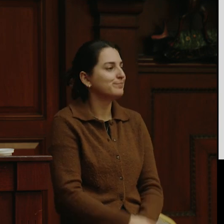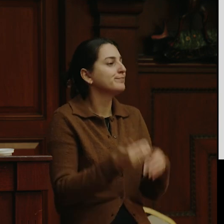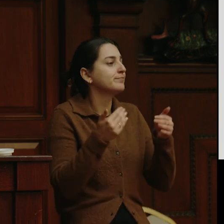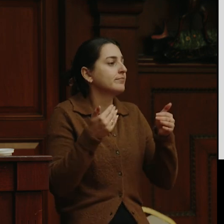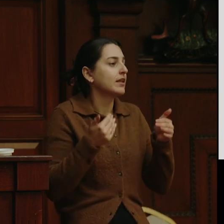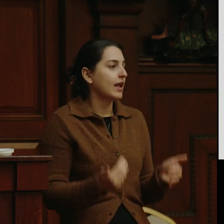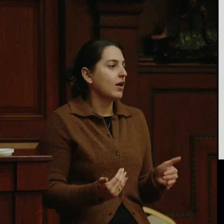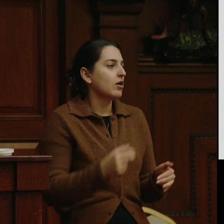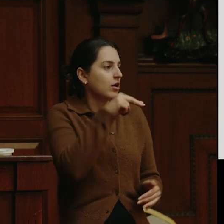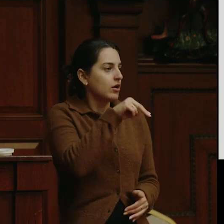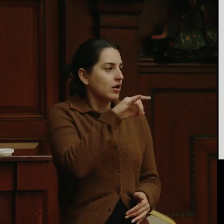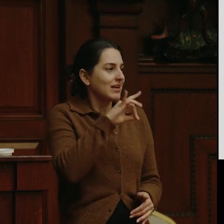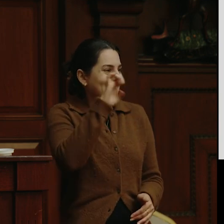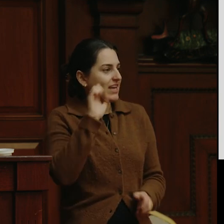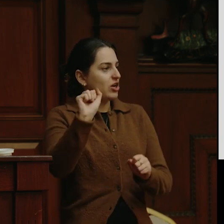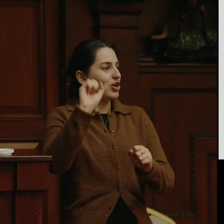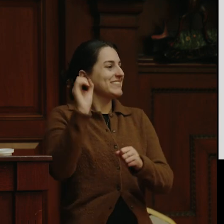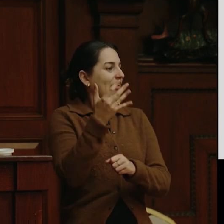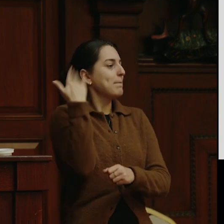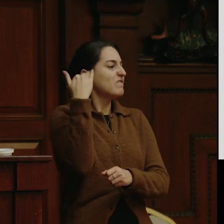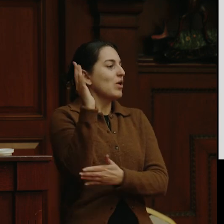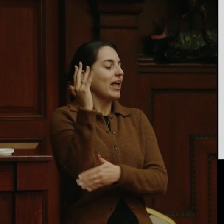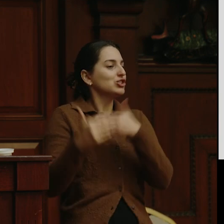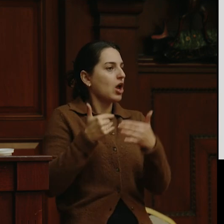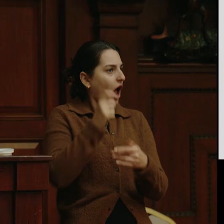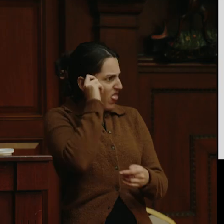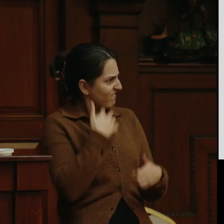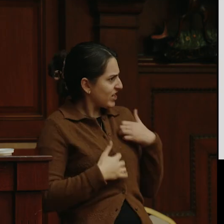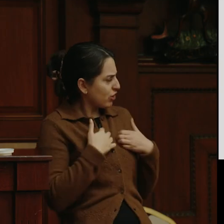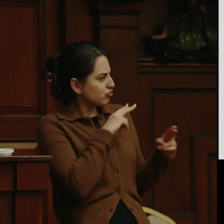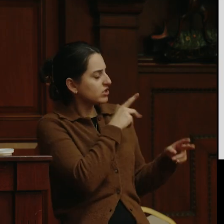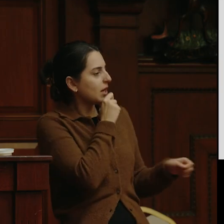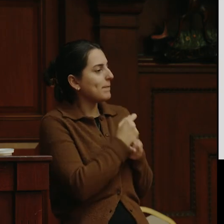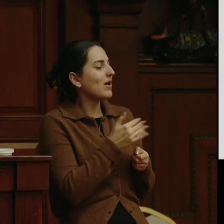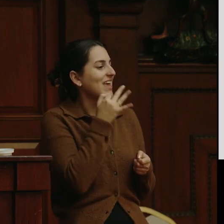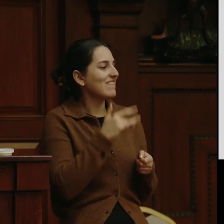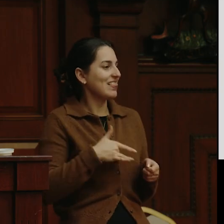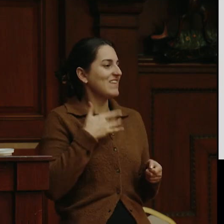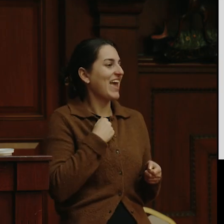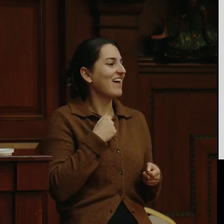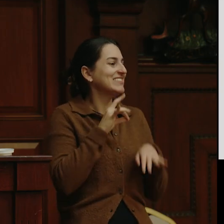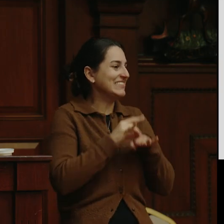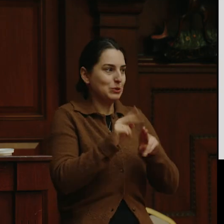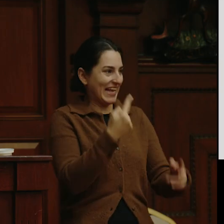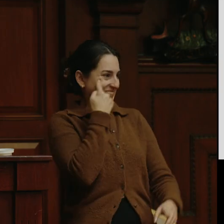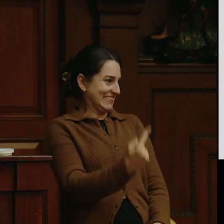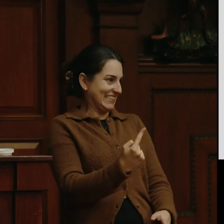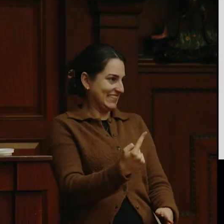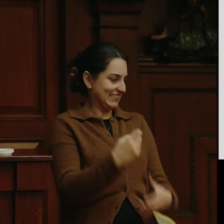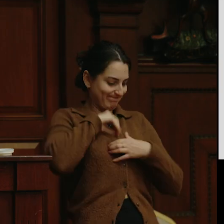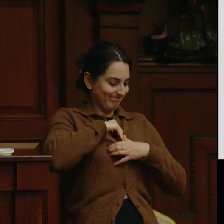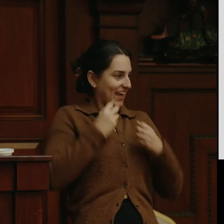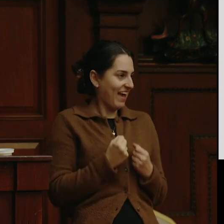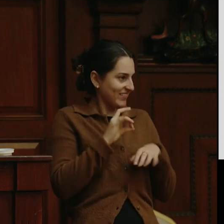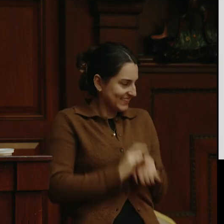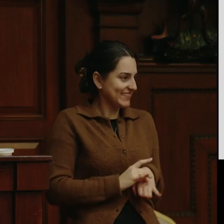Now, Nikki's other slide was, that I found very interesting, was living with invisible disease. And I